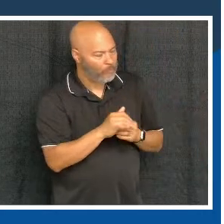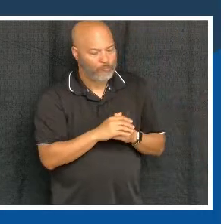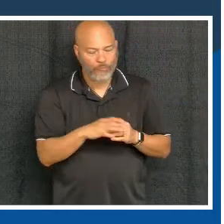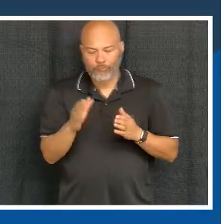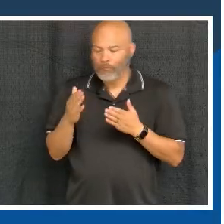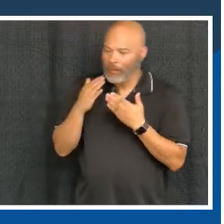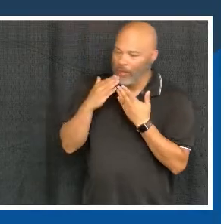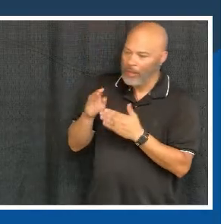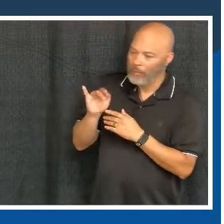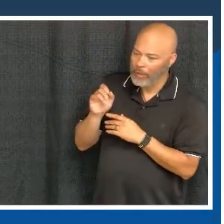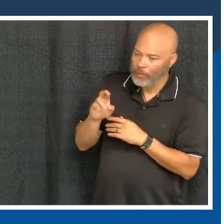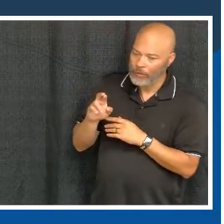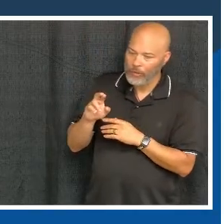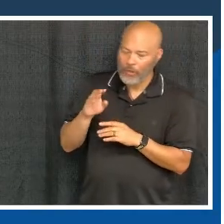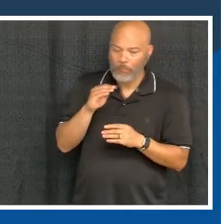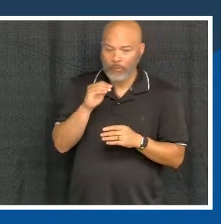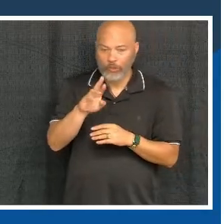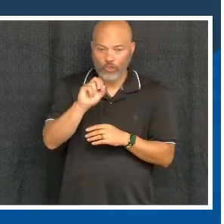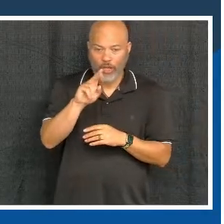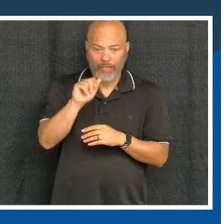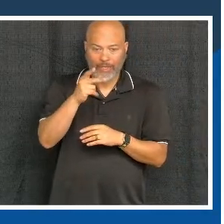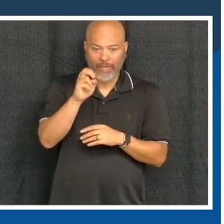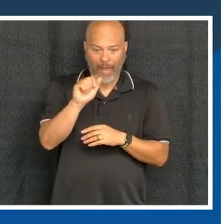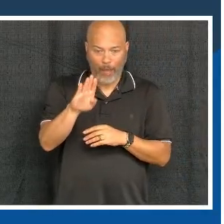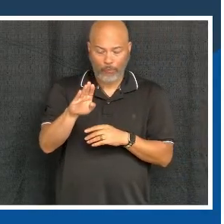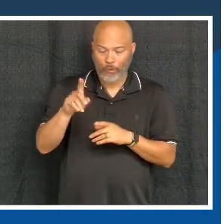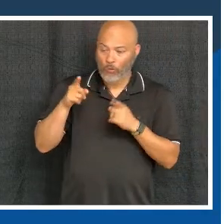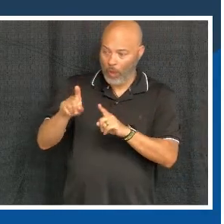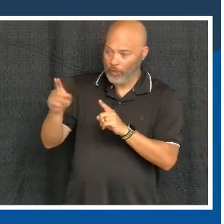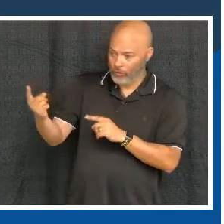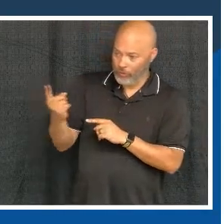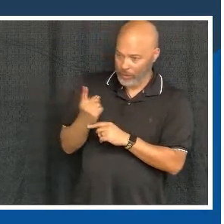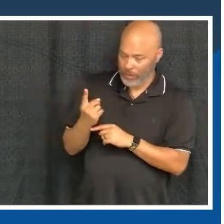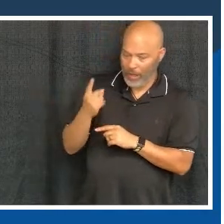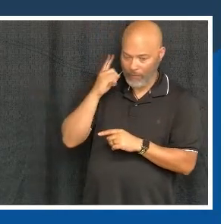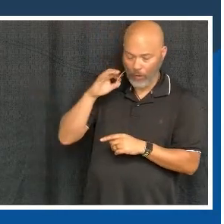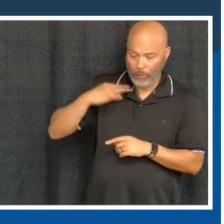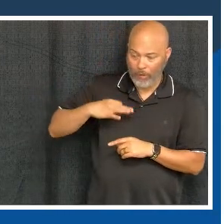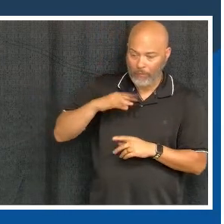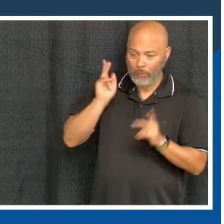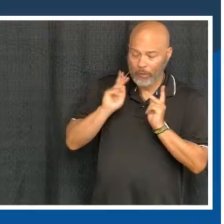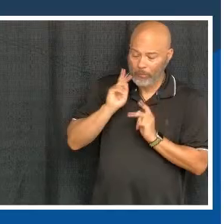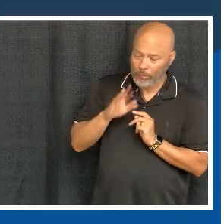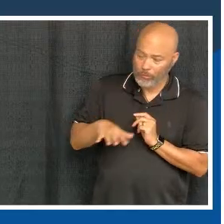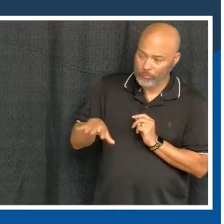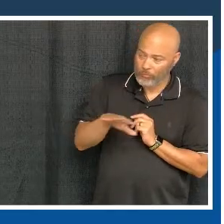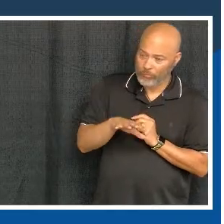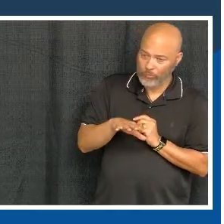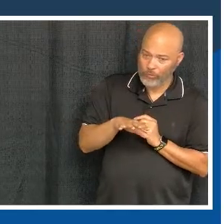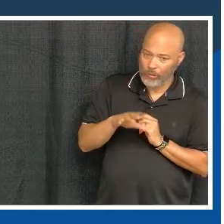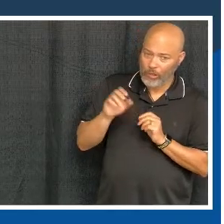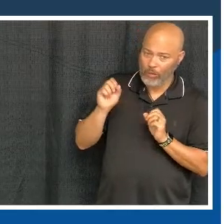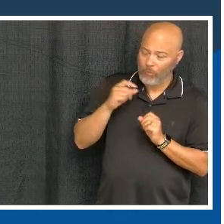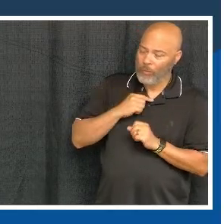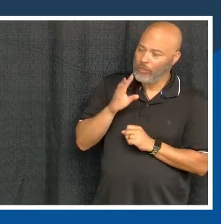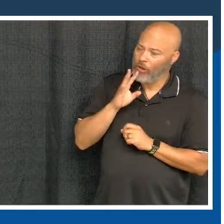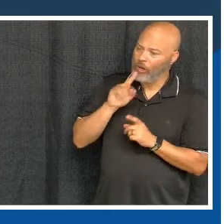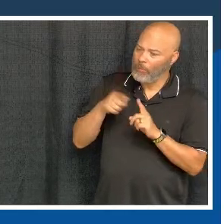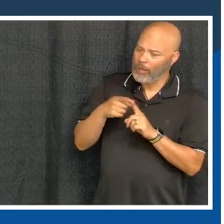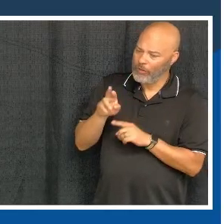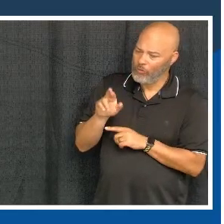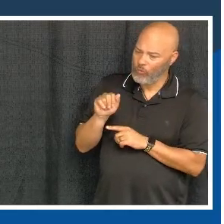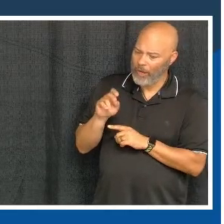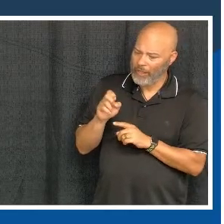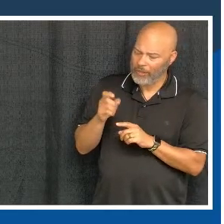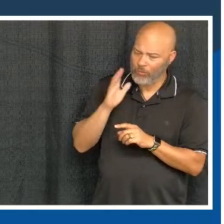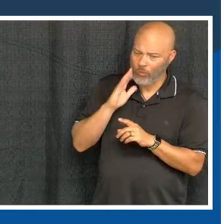Yes, thank you, Mayor. Mr. Taylor, Yes, sir. while you're up here, and just for the benefit of the public, we talk about these rate that's going